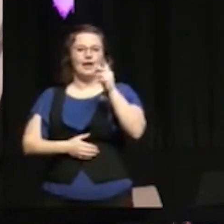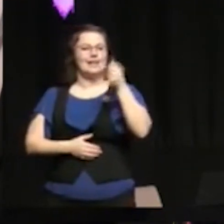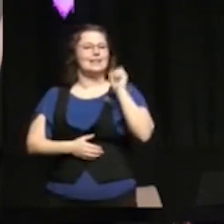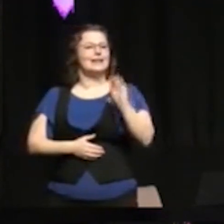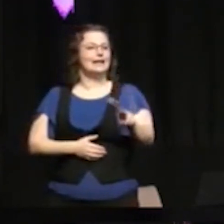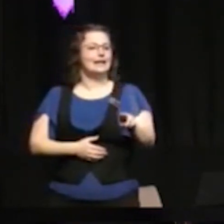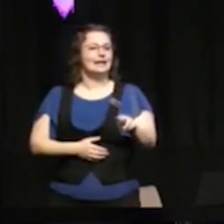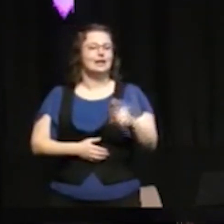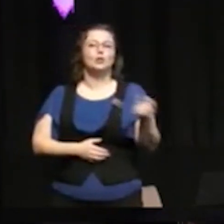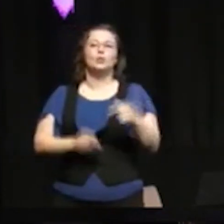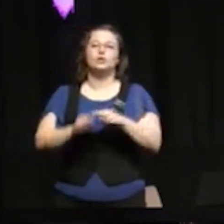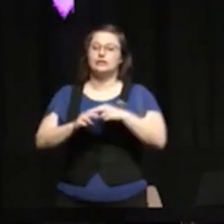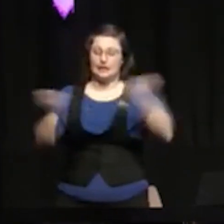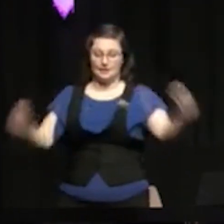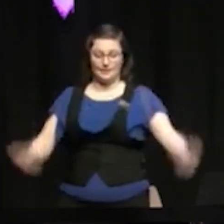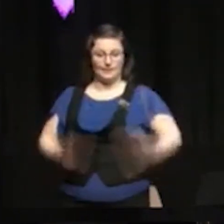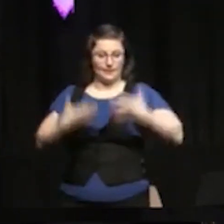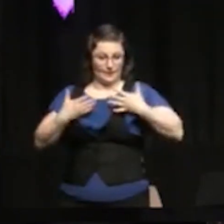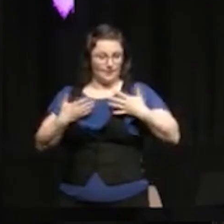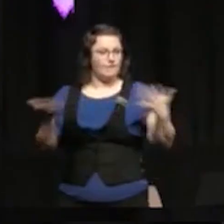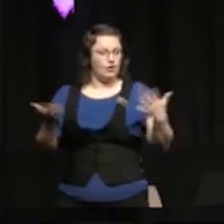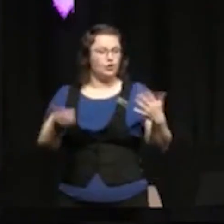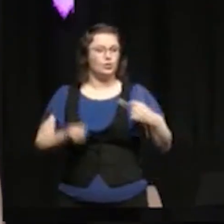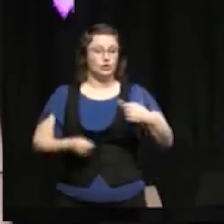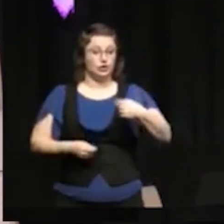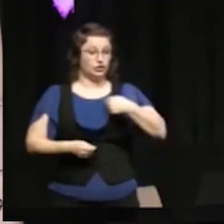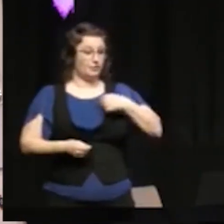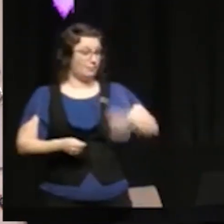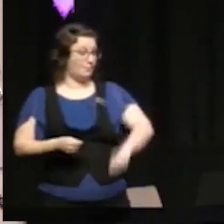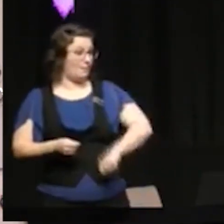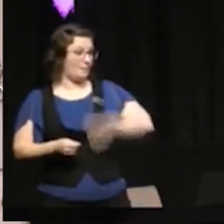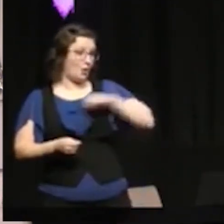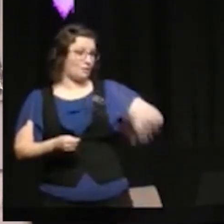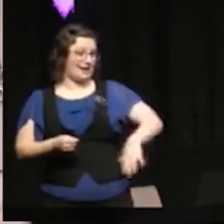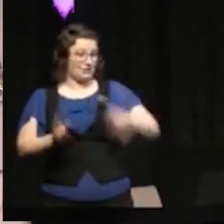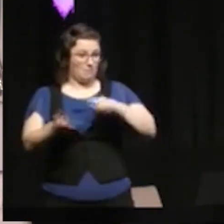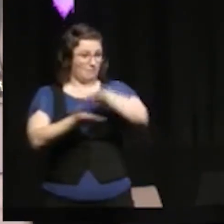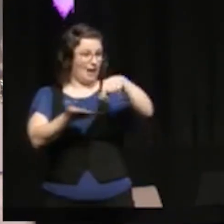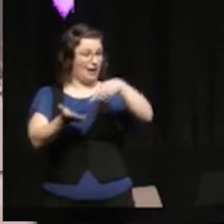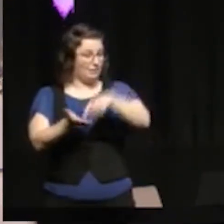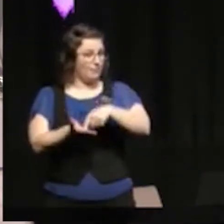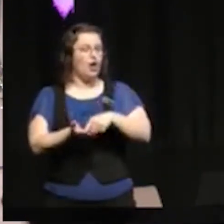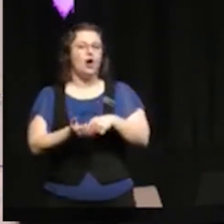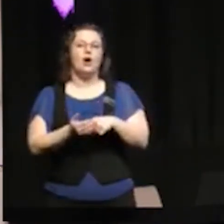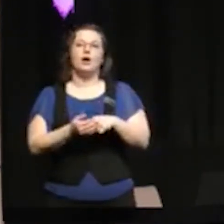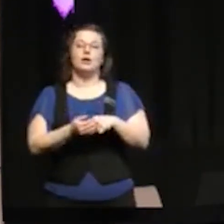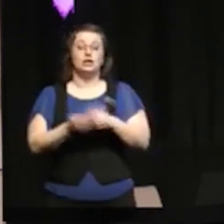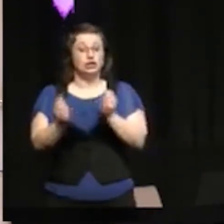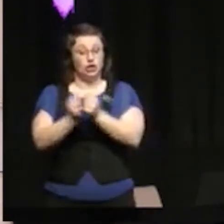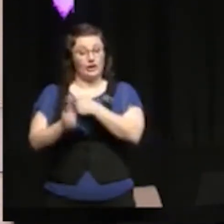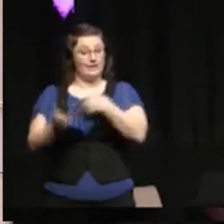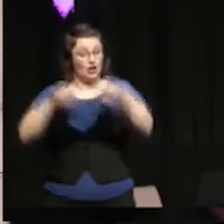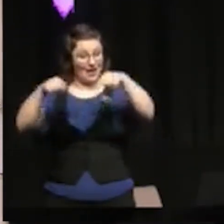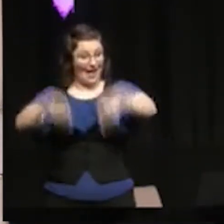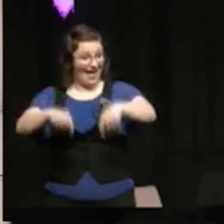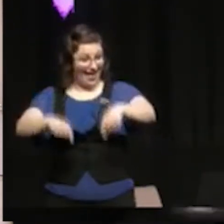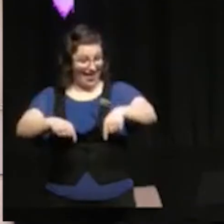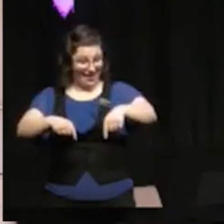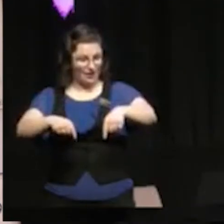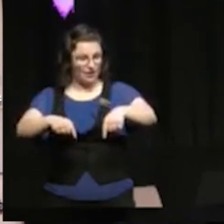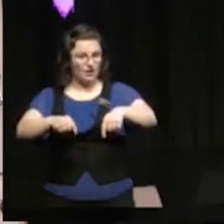Ma'am. Okay. I would say that something that really inspires me is the fact that as mayor